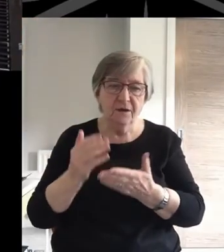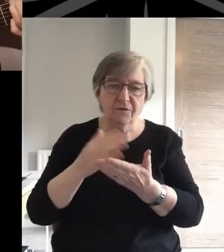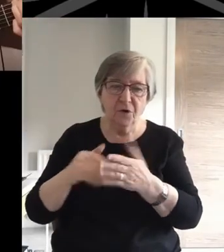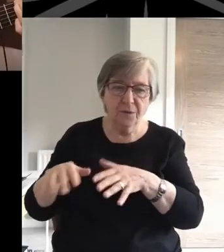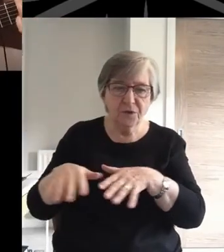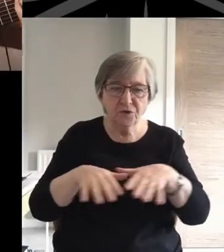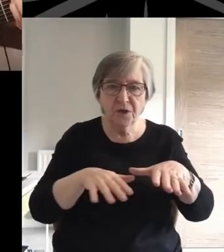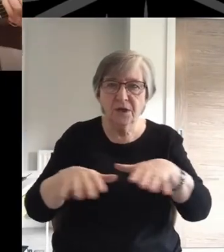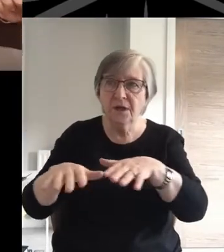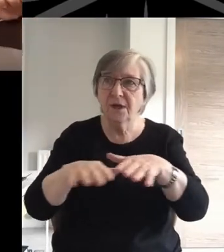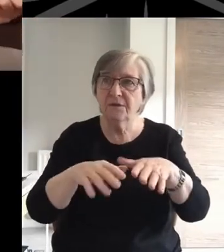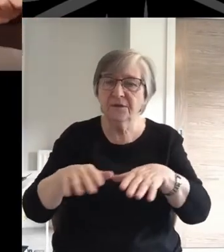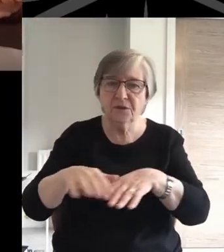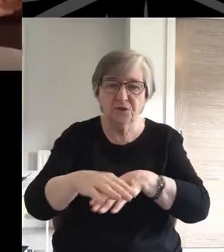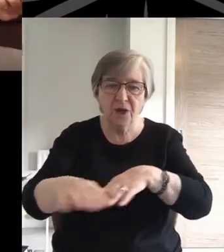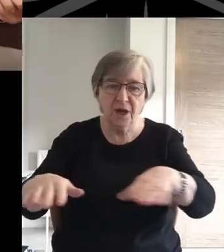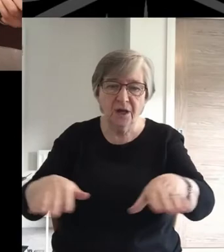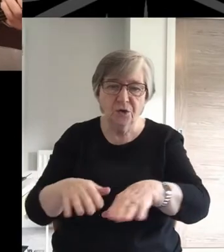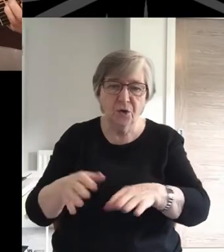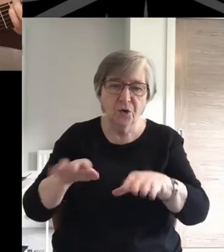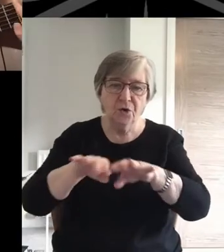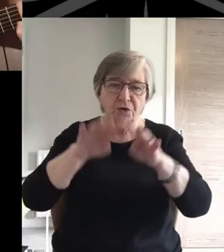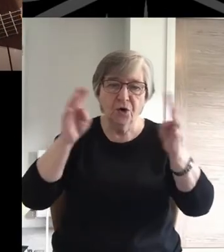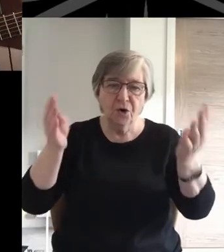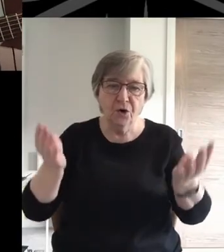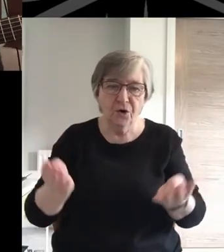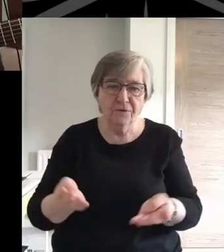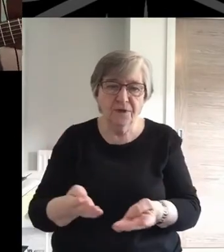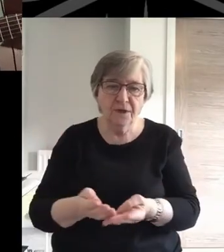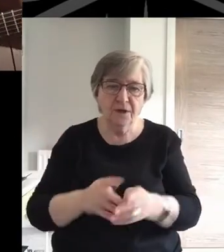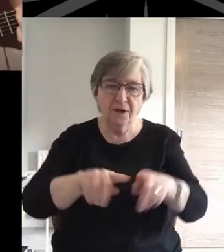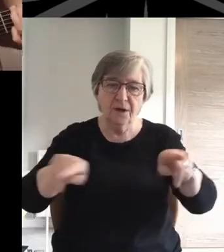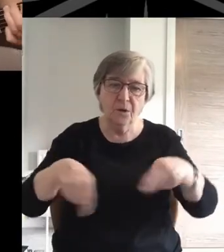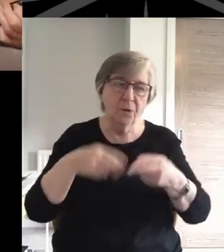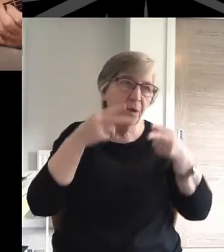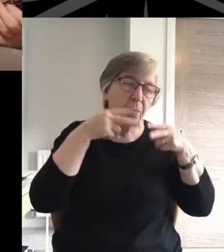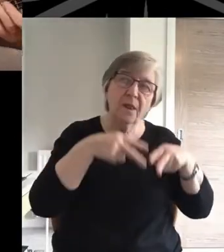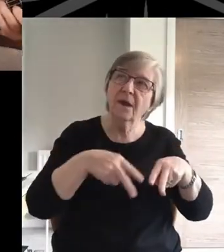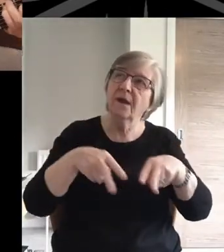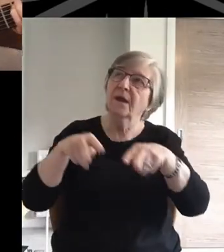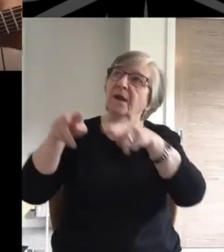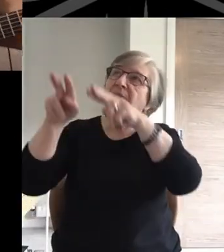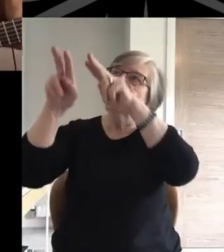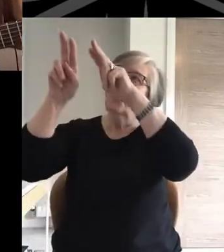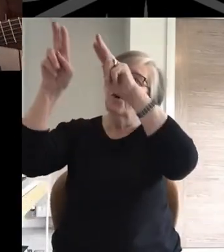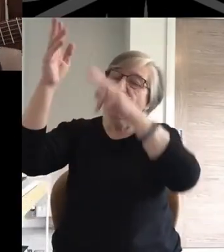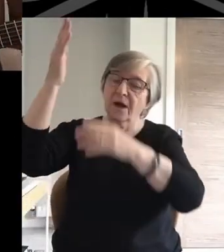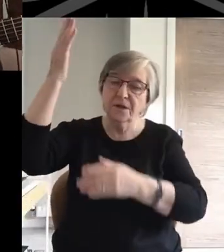From the ship and channels of the earth, he will.